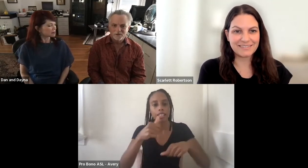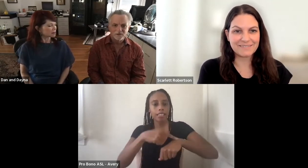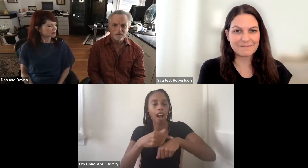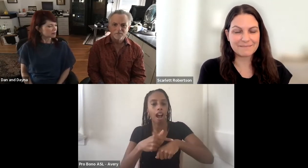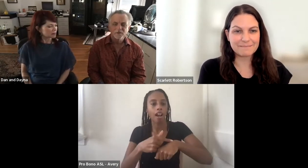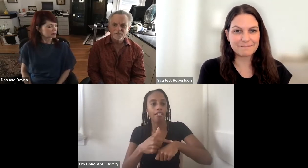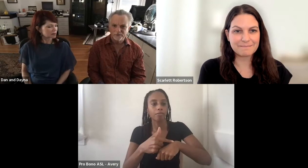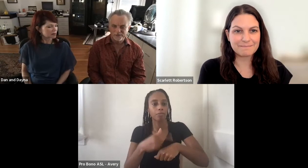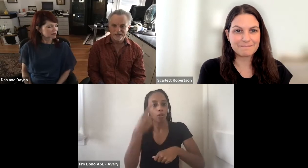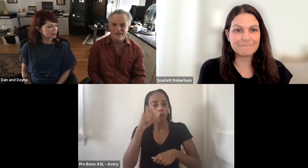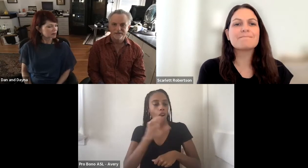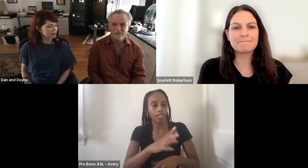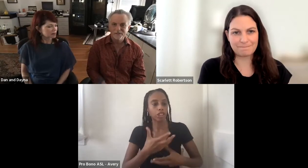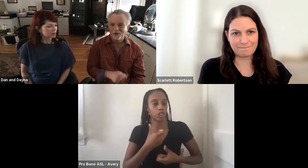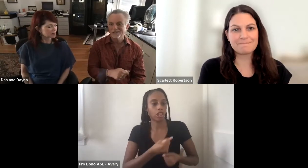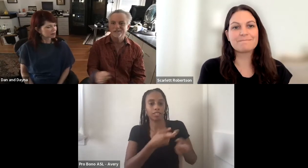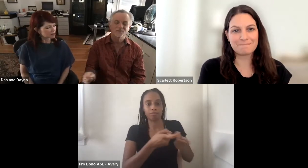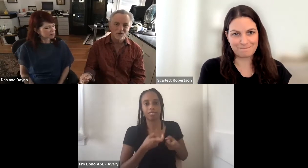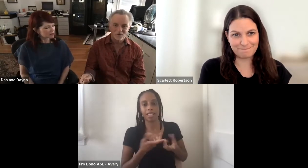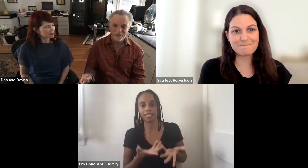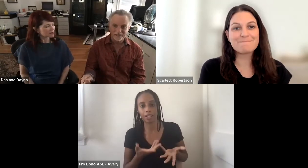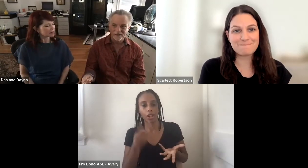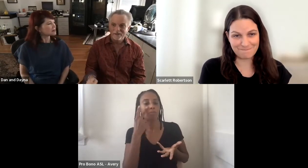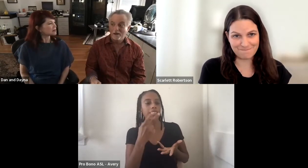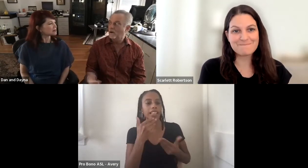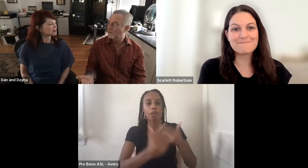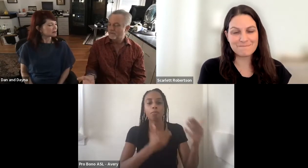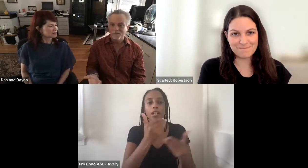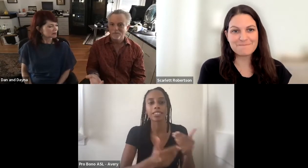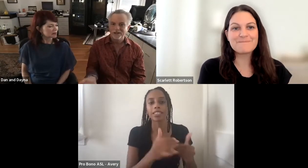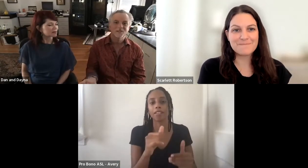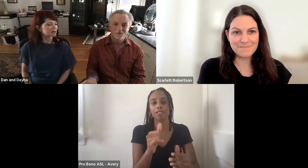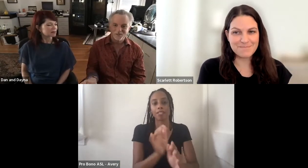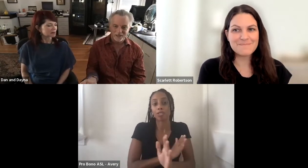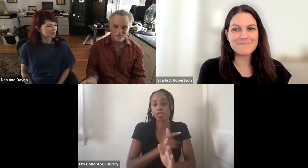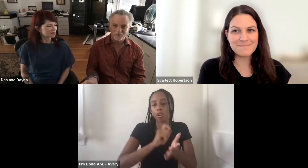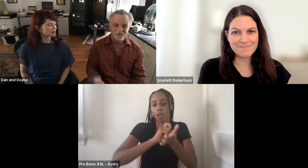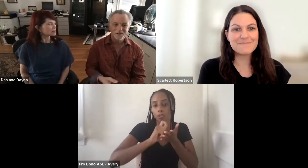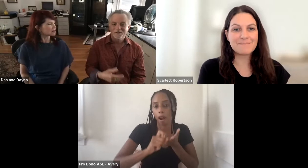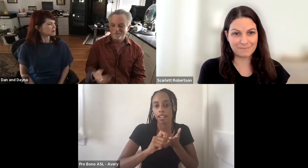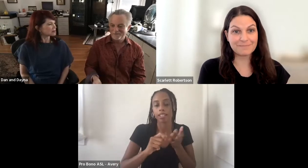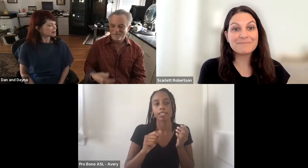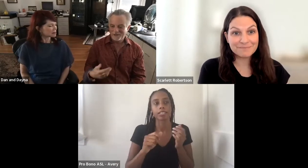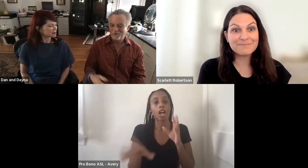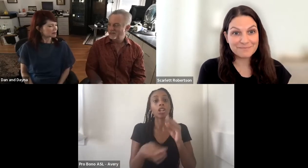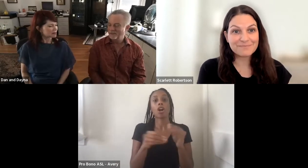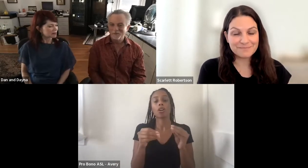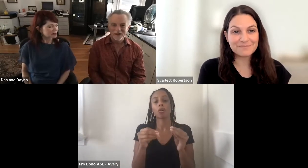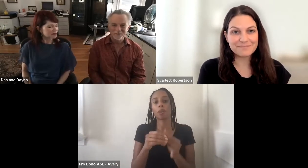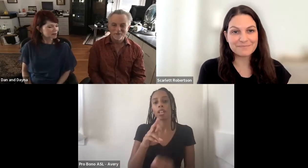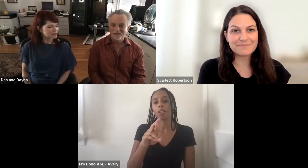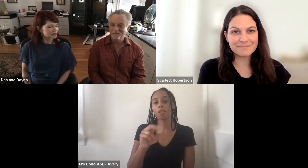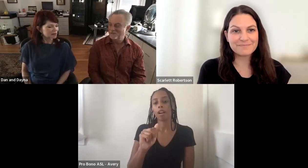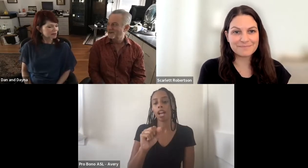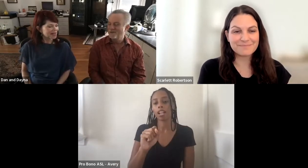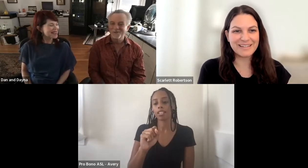those are beautiful to look at. You see process of songwriting, along with Ratzo's tapes, which Dayna particularly was